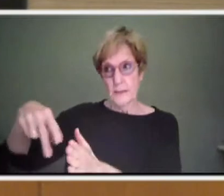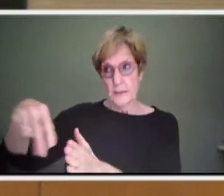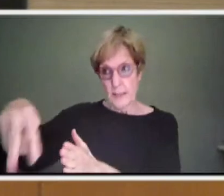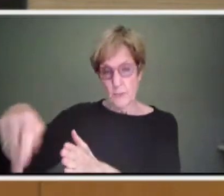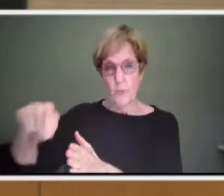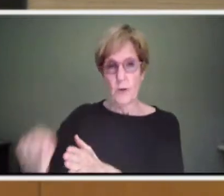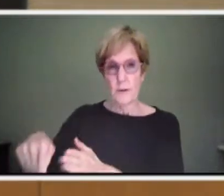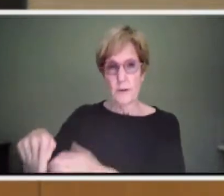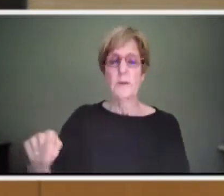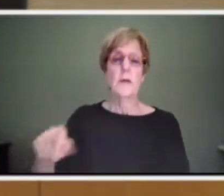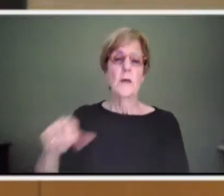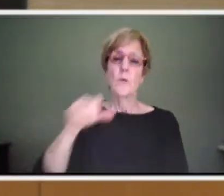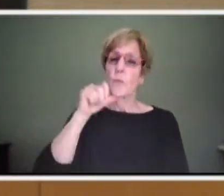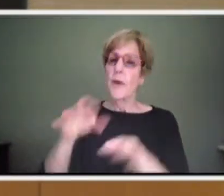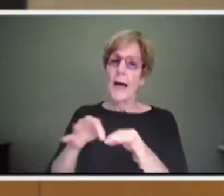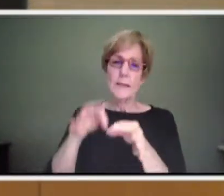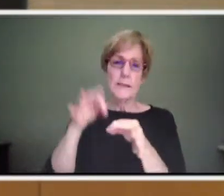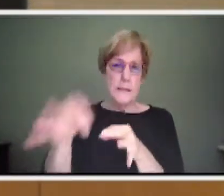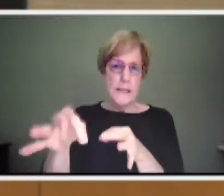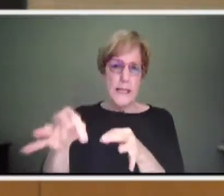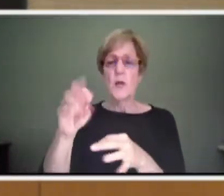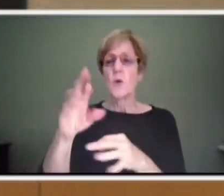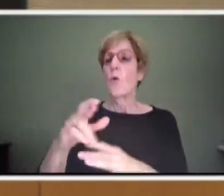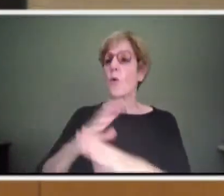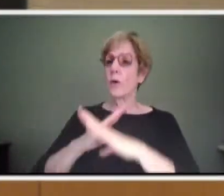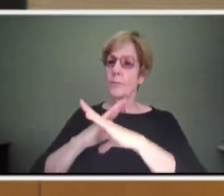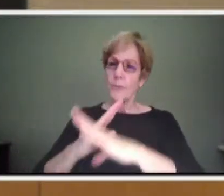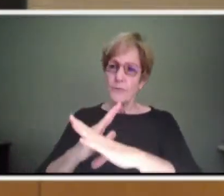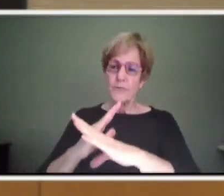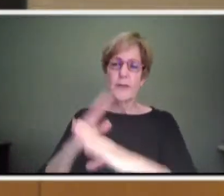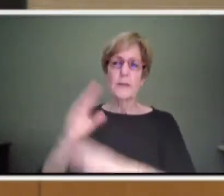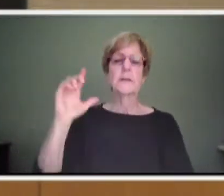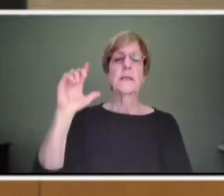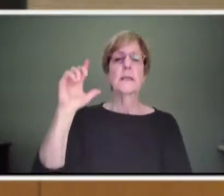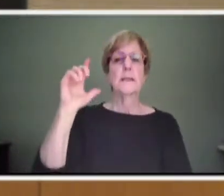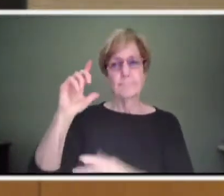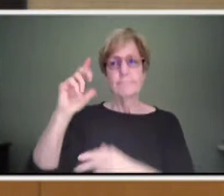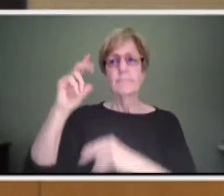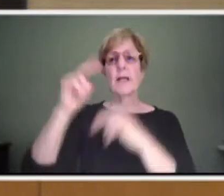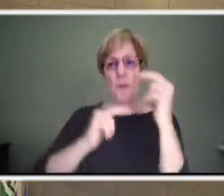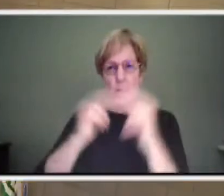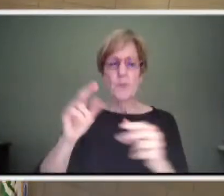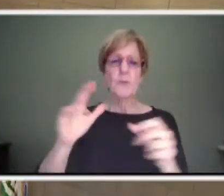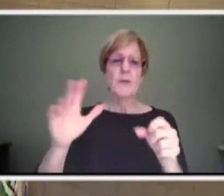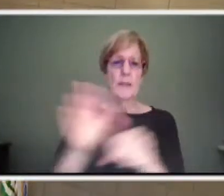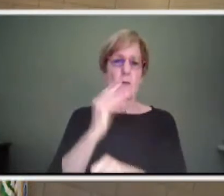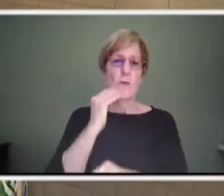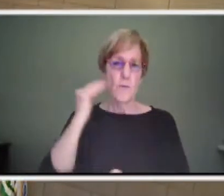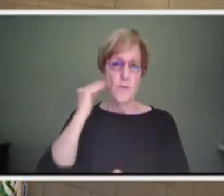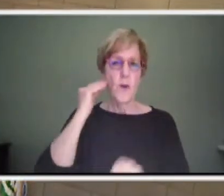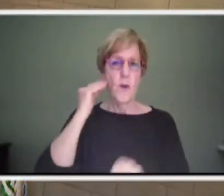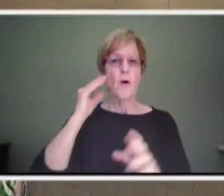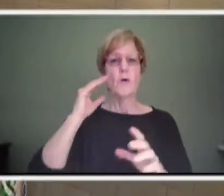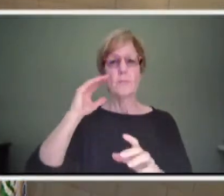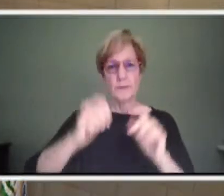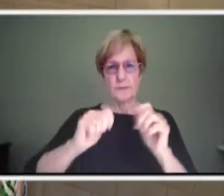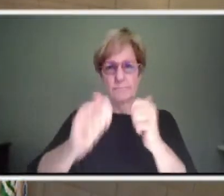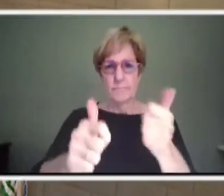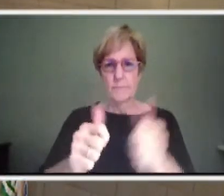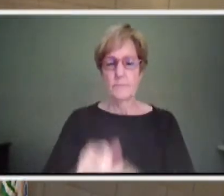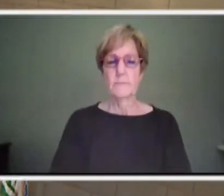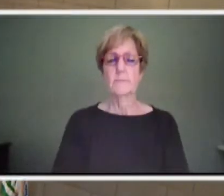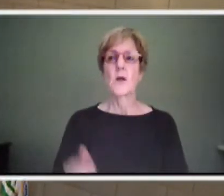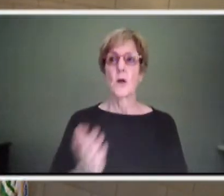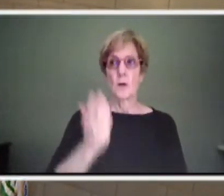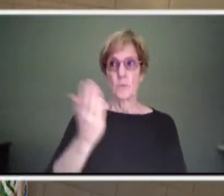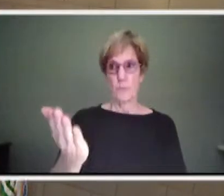not delay or prevent the petitioner's plan approval or certificate of occupancies. Move not send back. Second. We have a motion that's